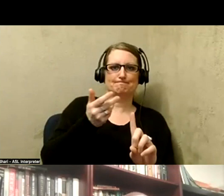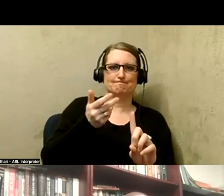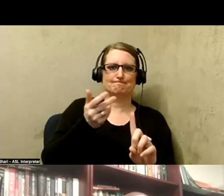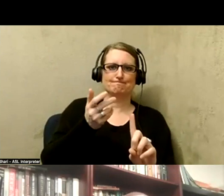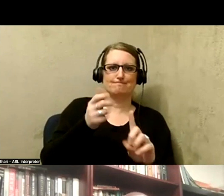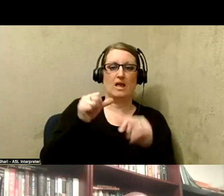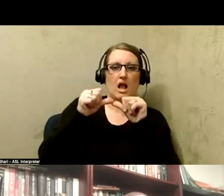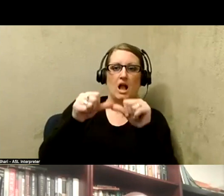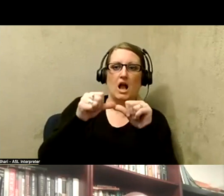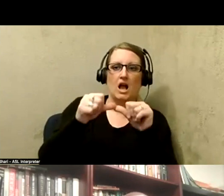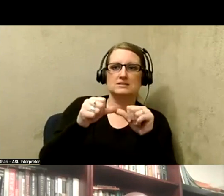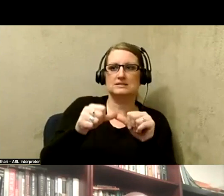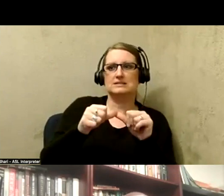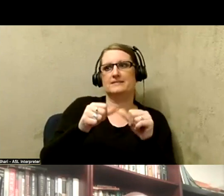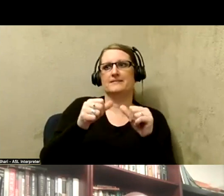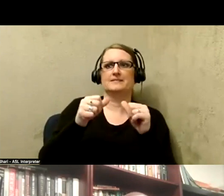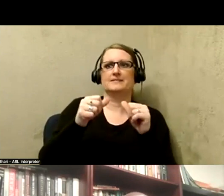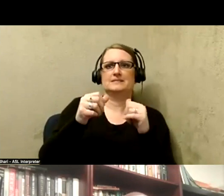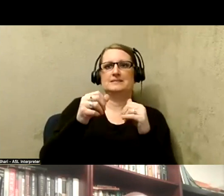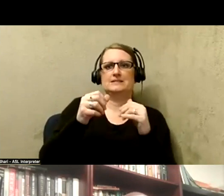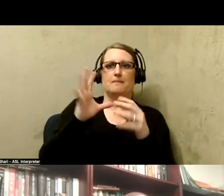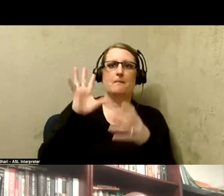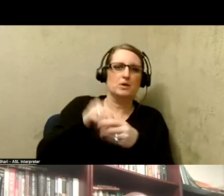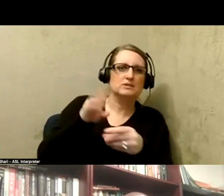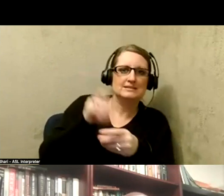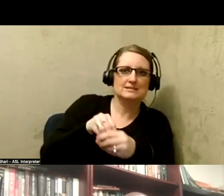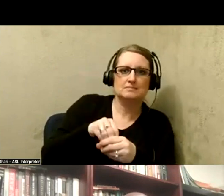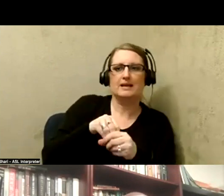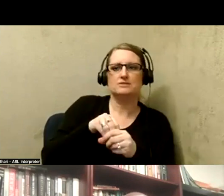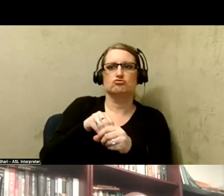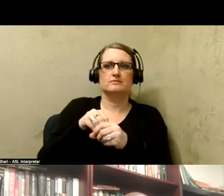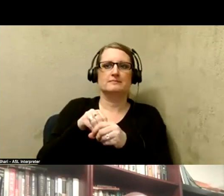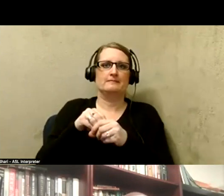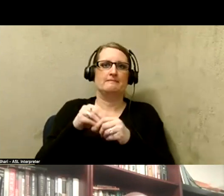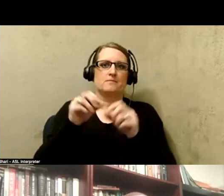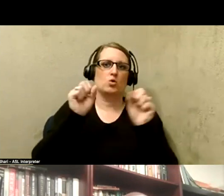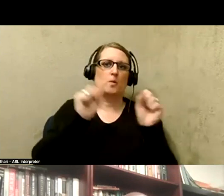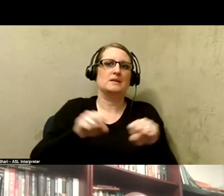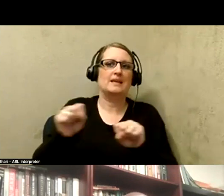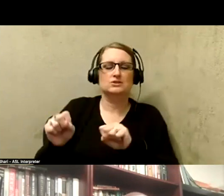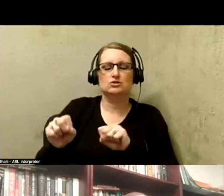constant reflexivity and constant participation could potentially